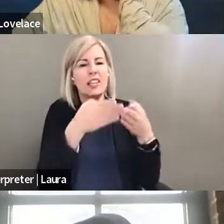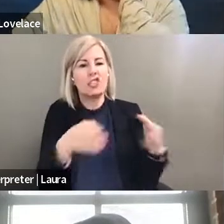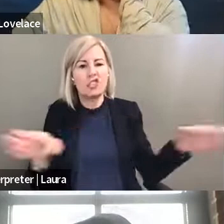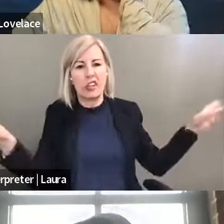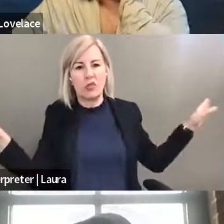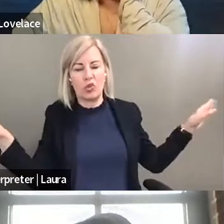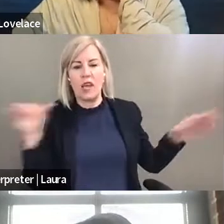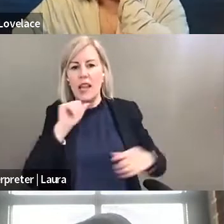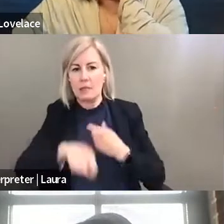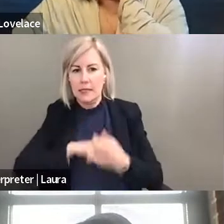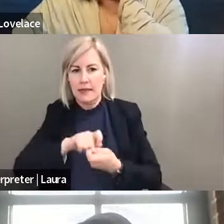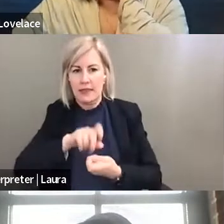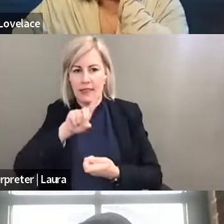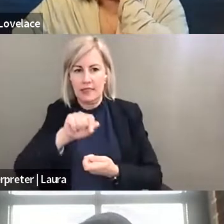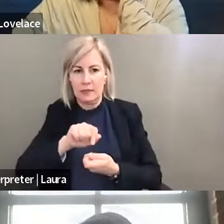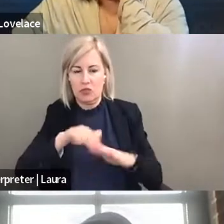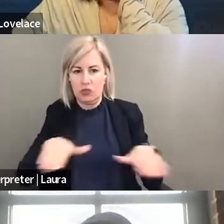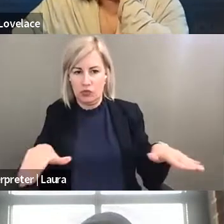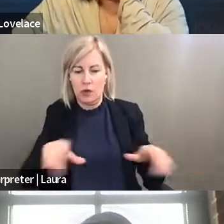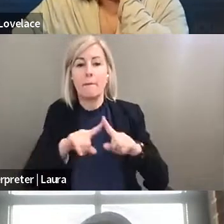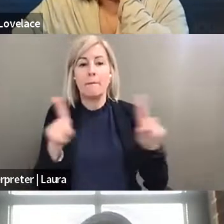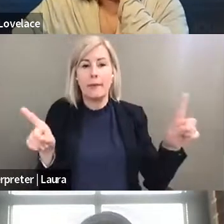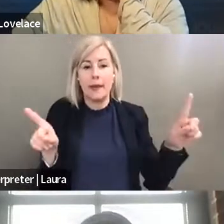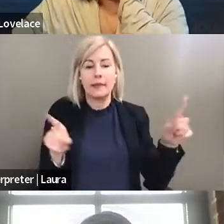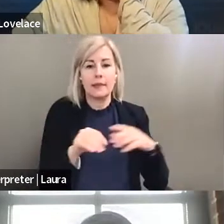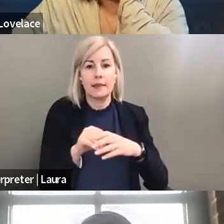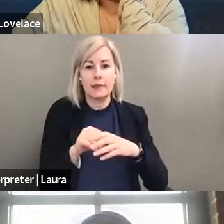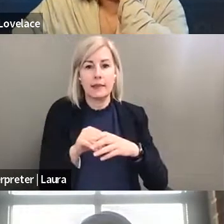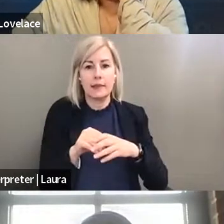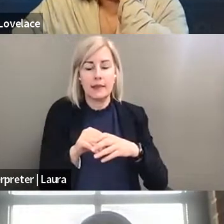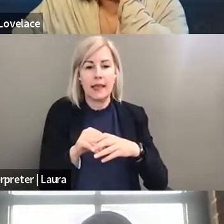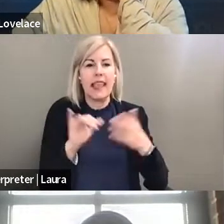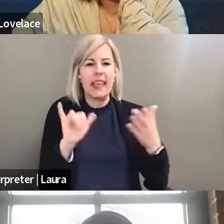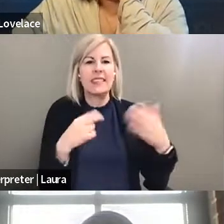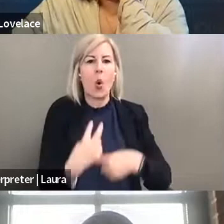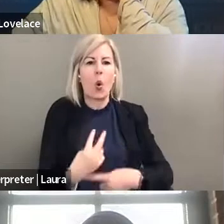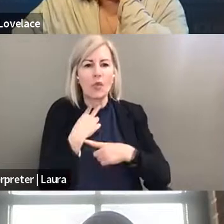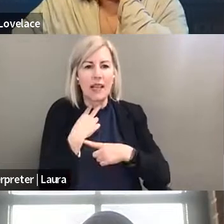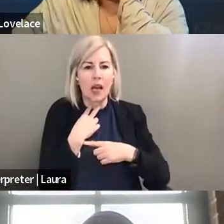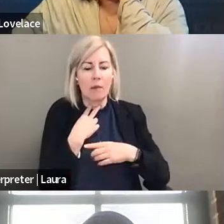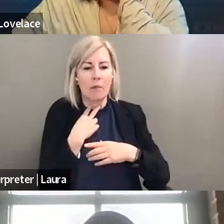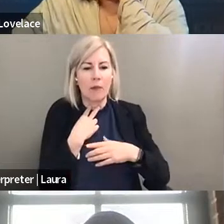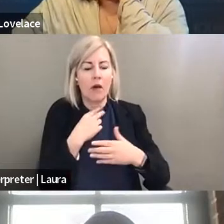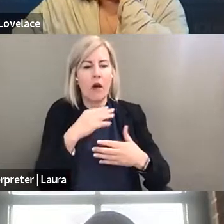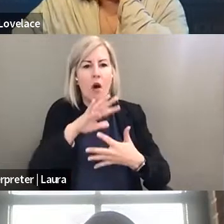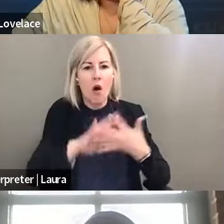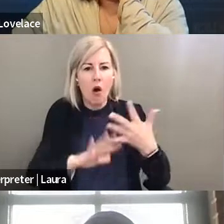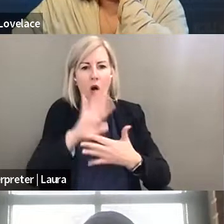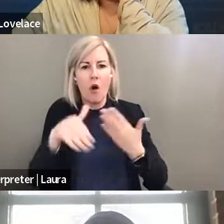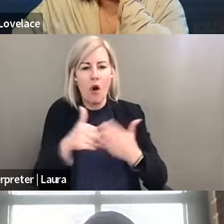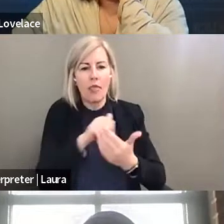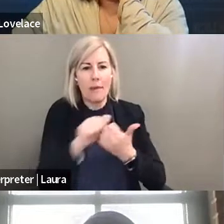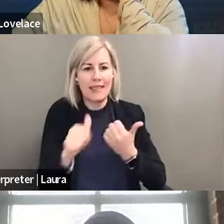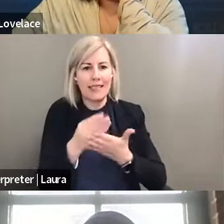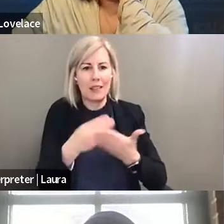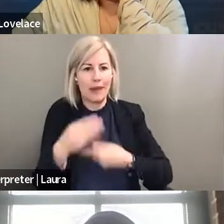not just specific to children with disabilities, but it is holding up the bill. It's holding up the final passing of the budget, which Amy,